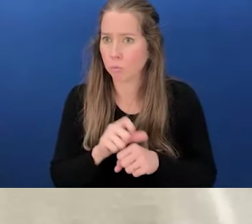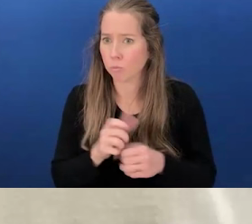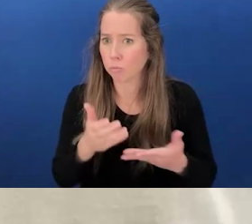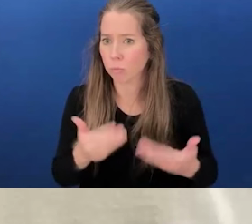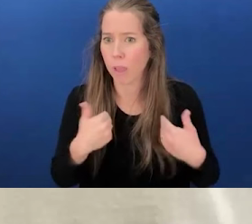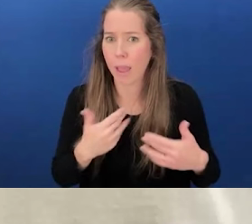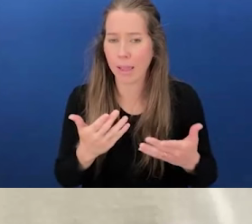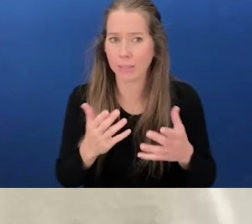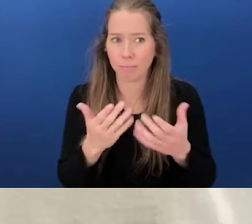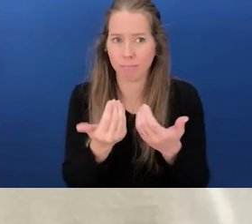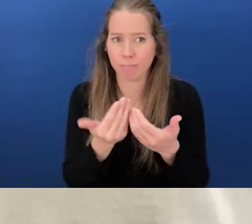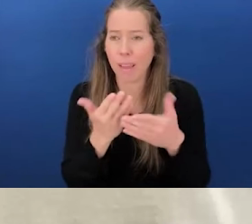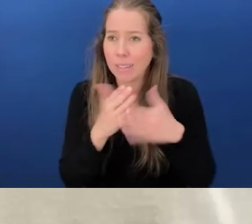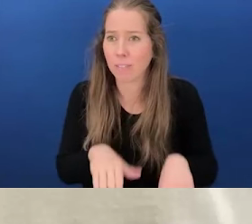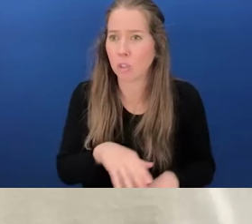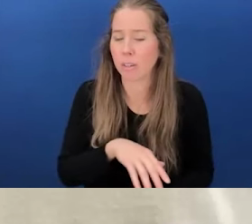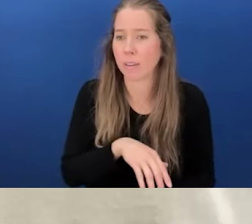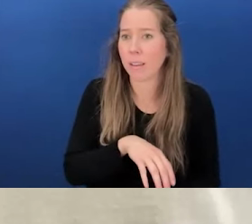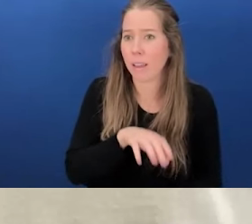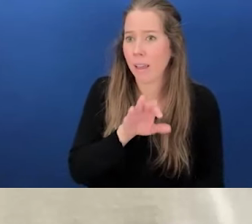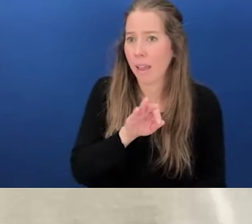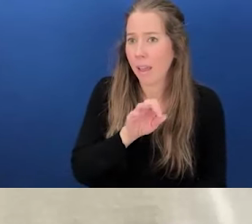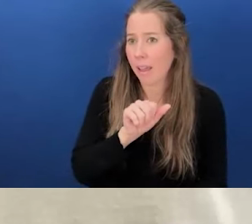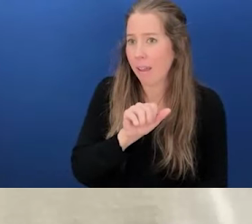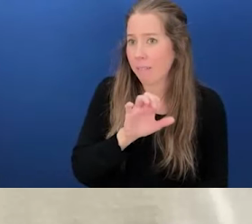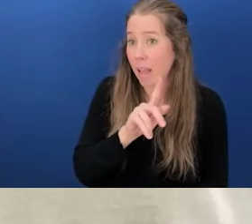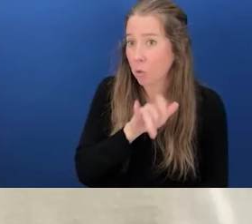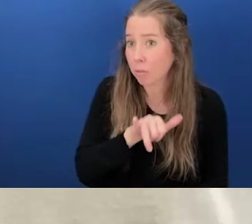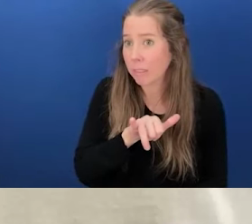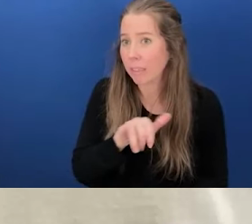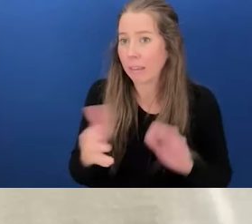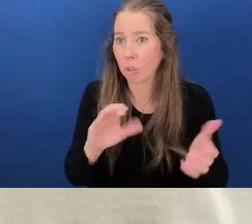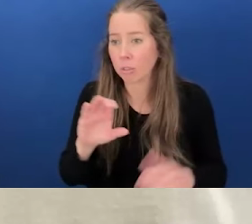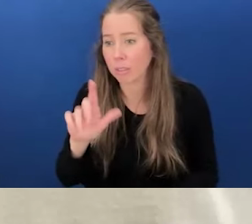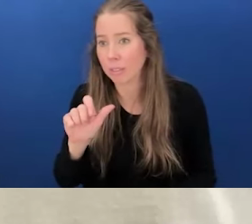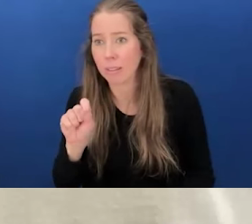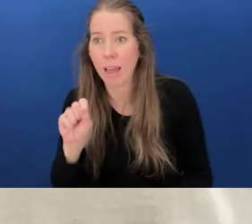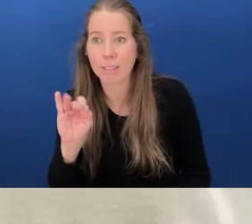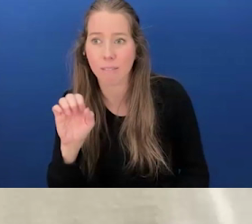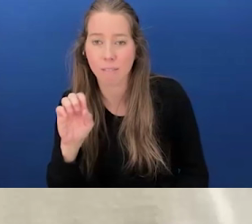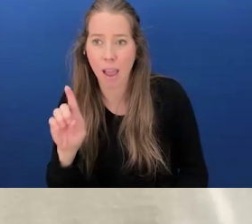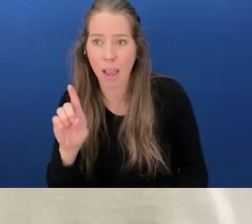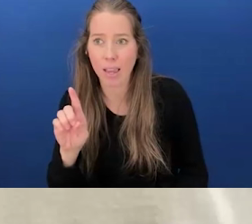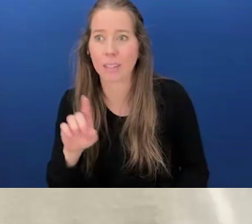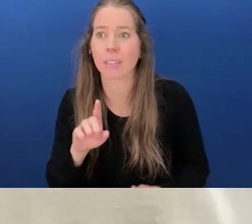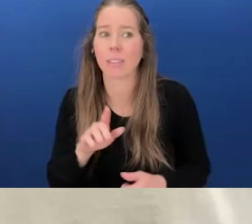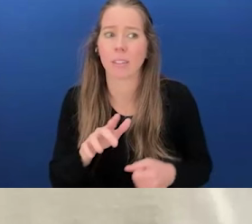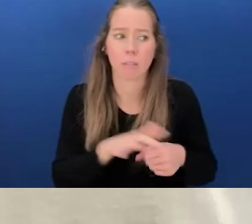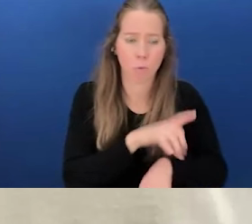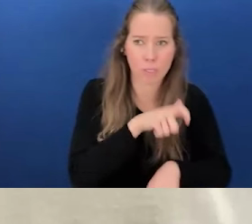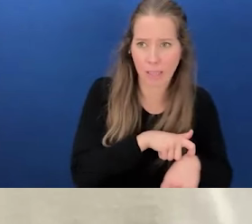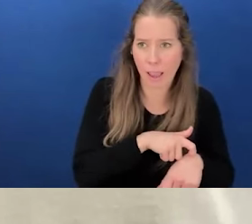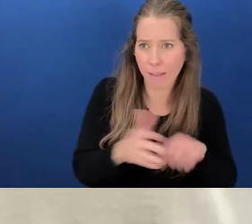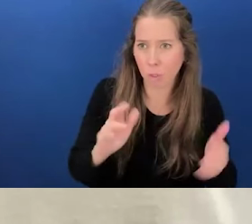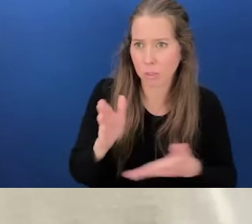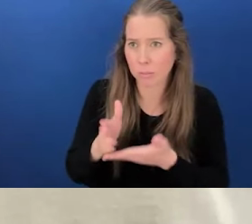faculty versus classified, right? And then it wasn't until I started getting involved with faculty that it was full-time versus